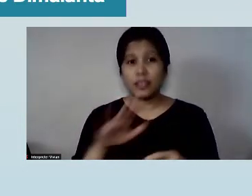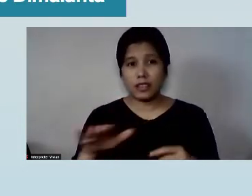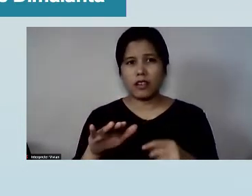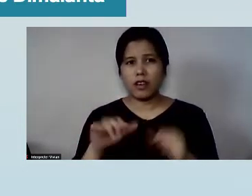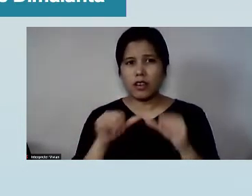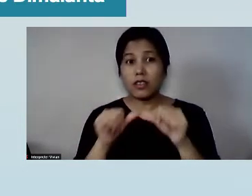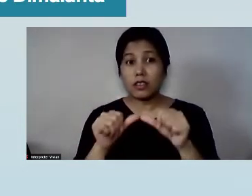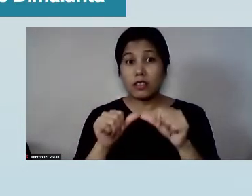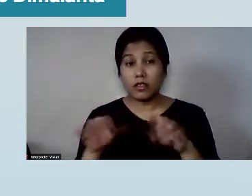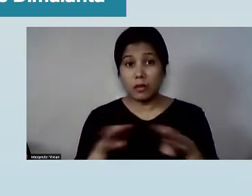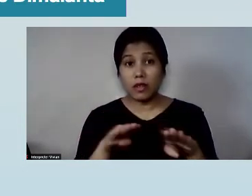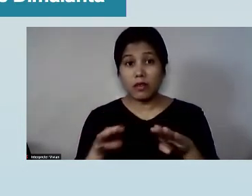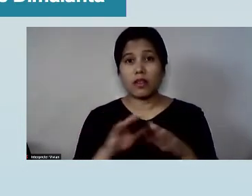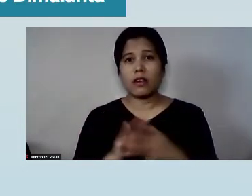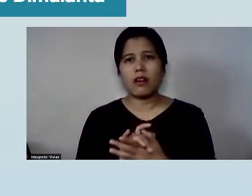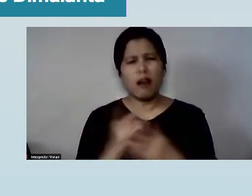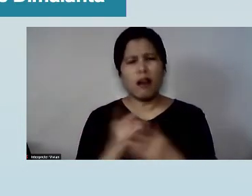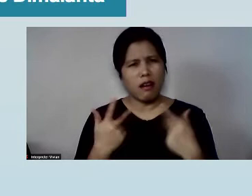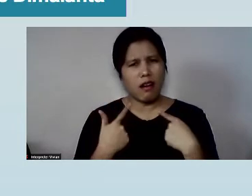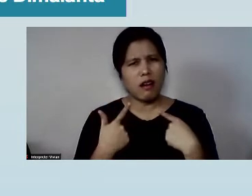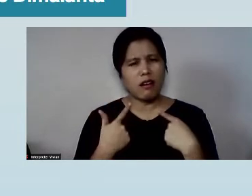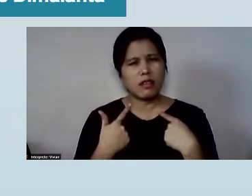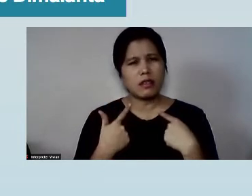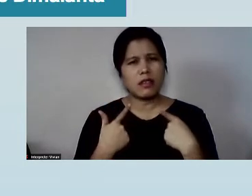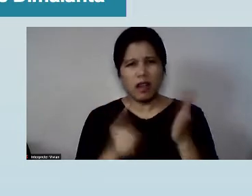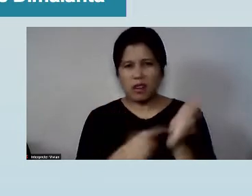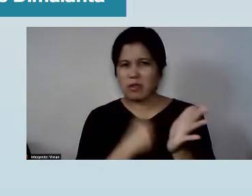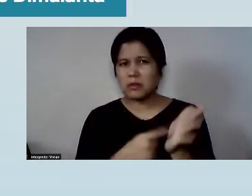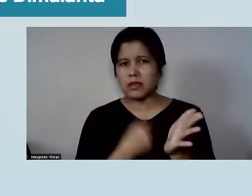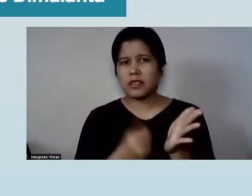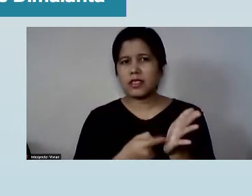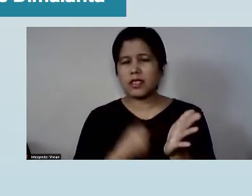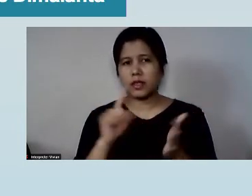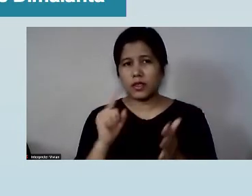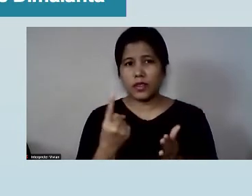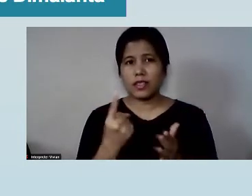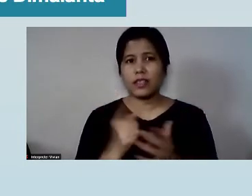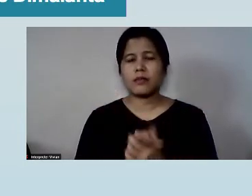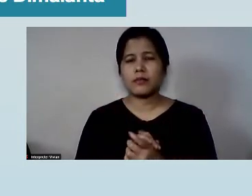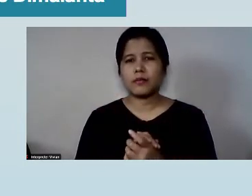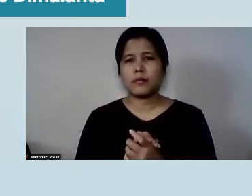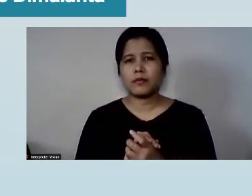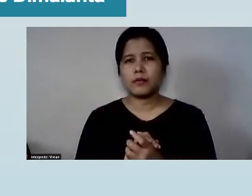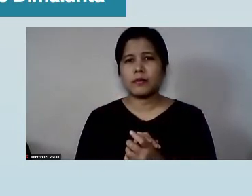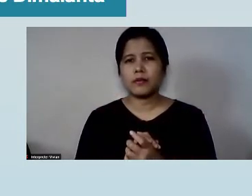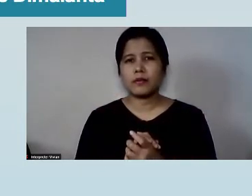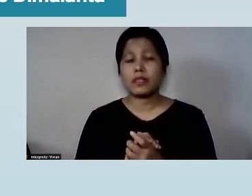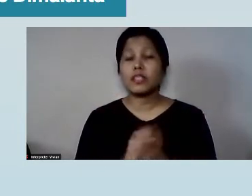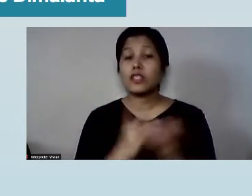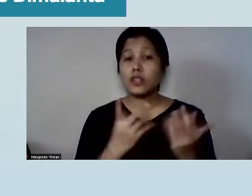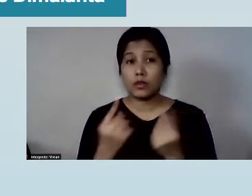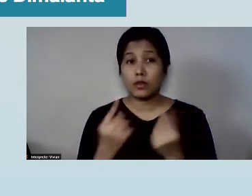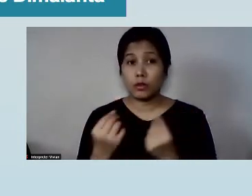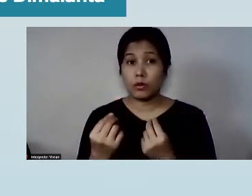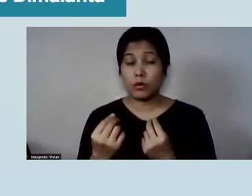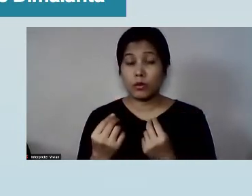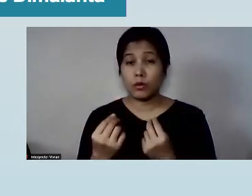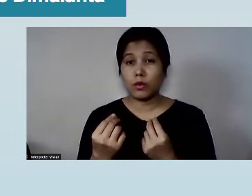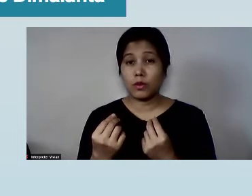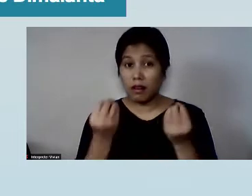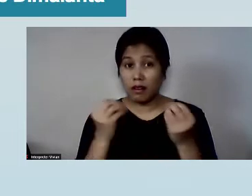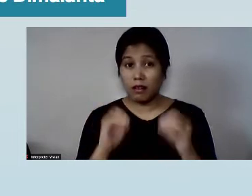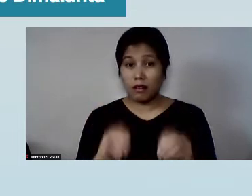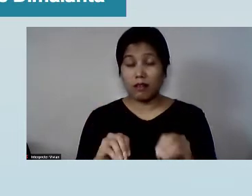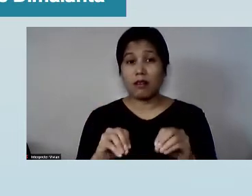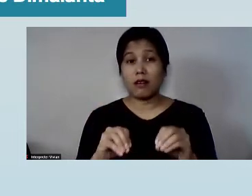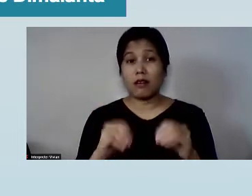or something that just happens every now and then in response to certain stressful situations? Do they occur in many